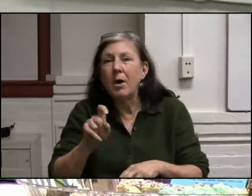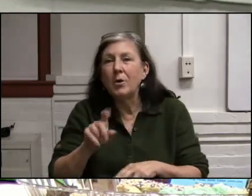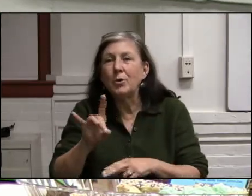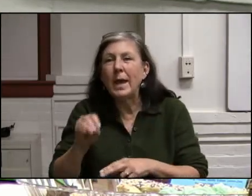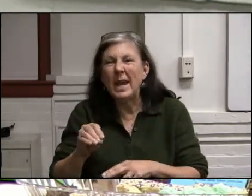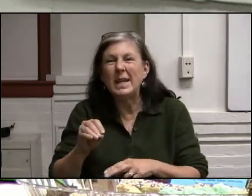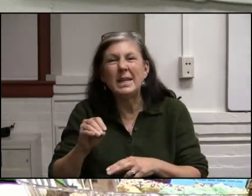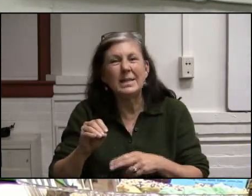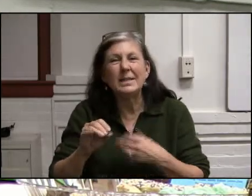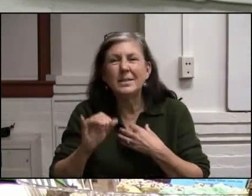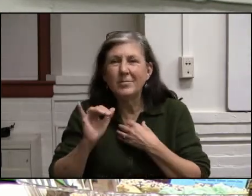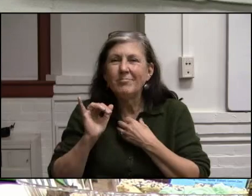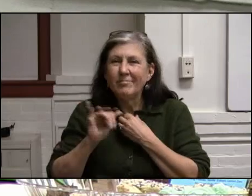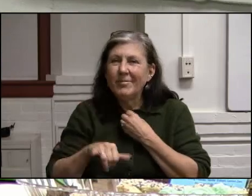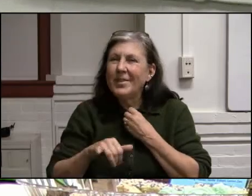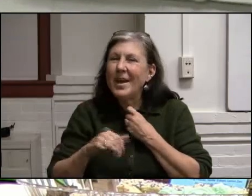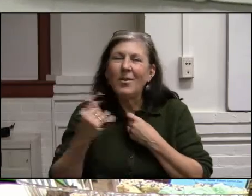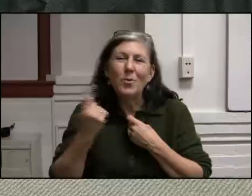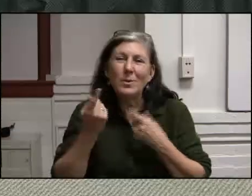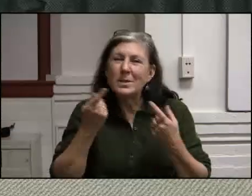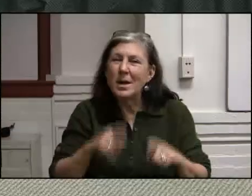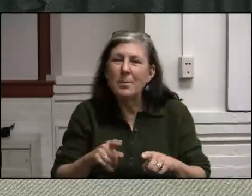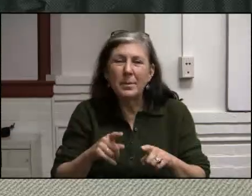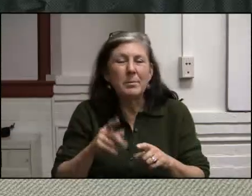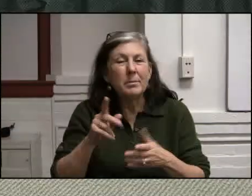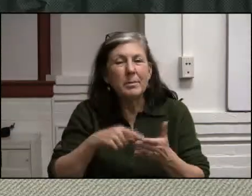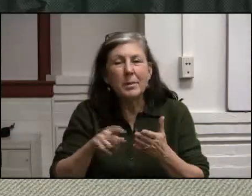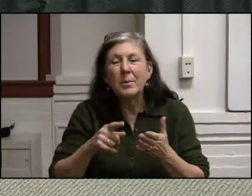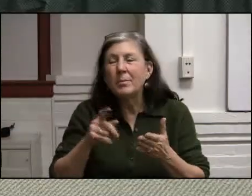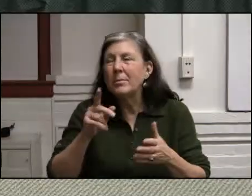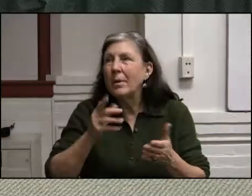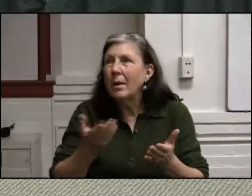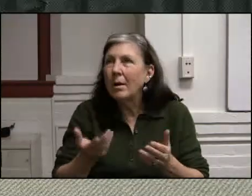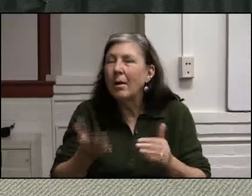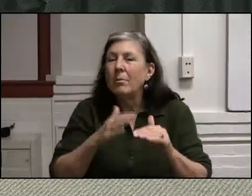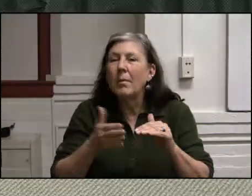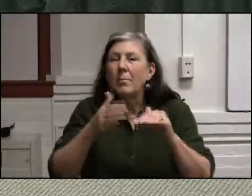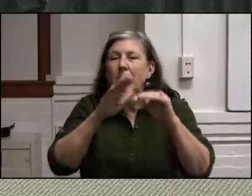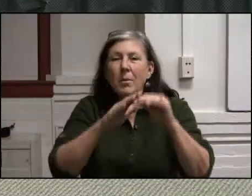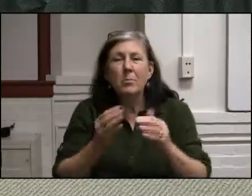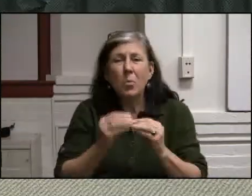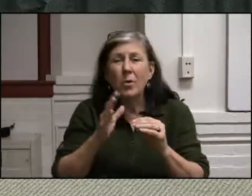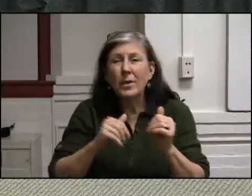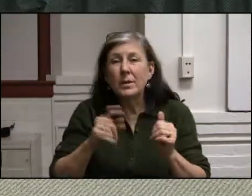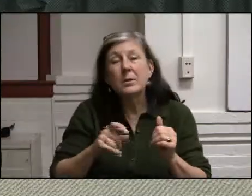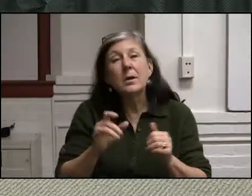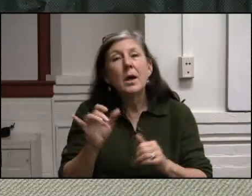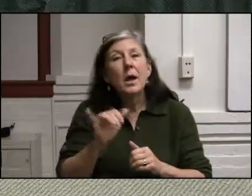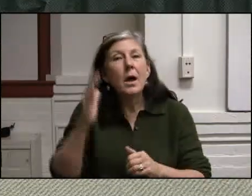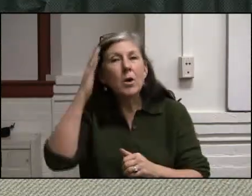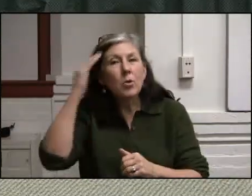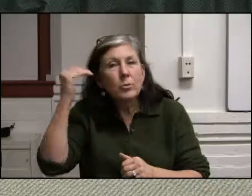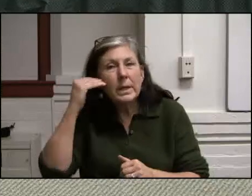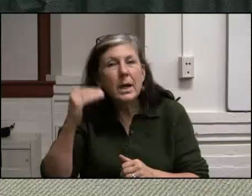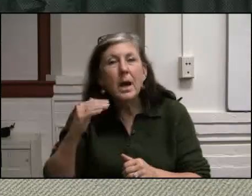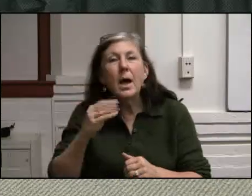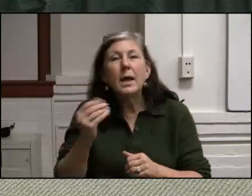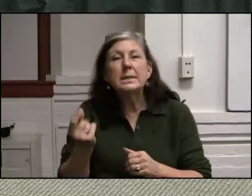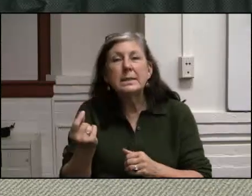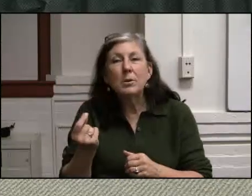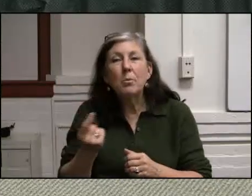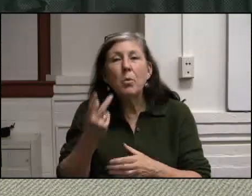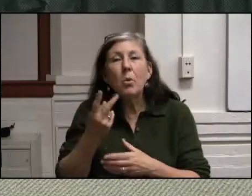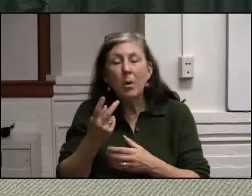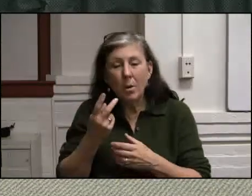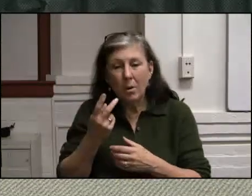people are continually paying more than they need to. It's also important that places like Korea and Singapore have the entire